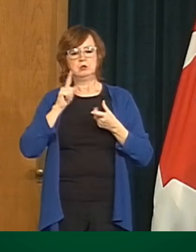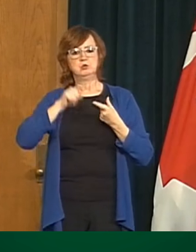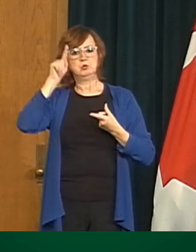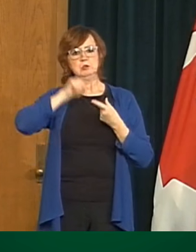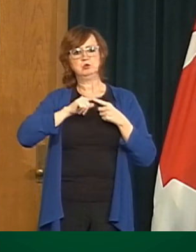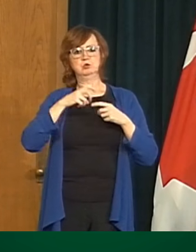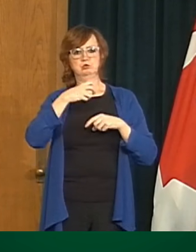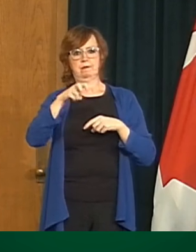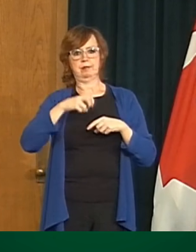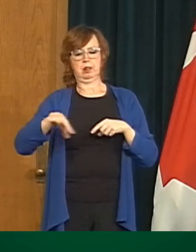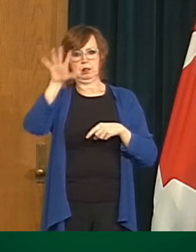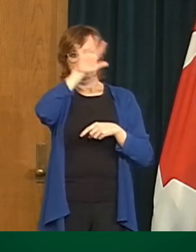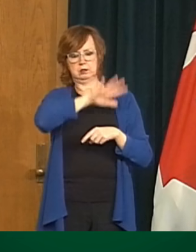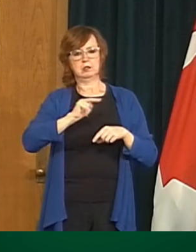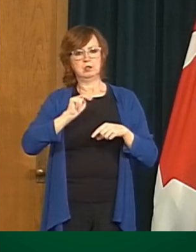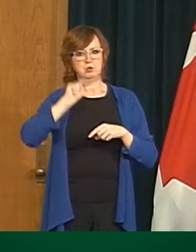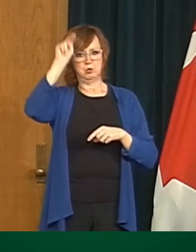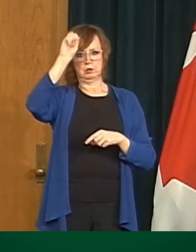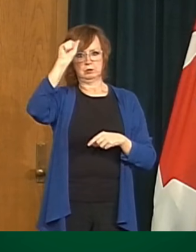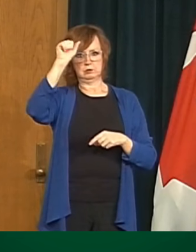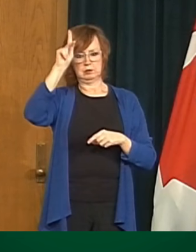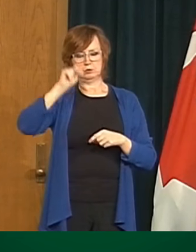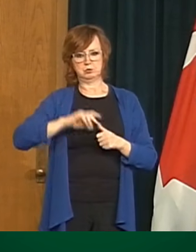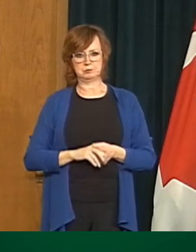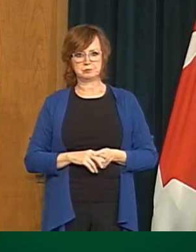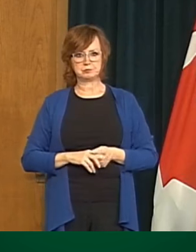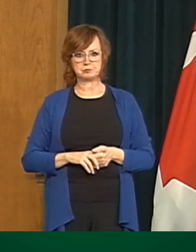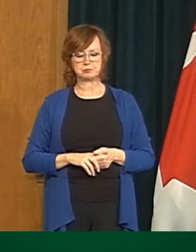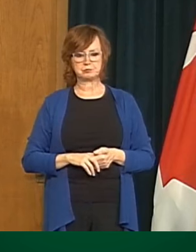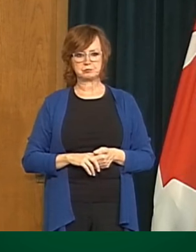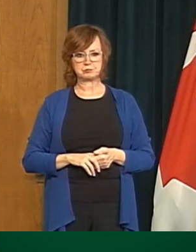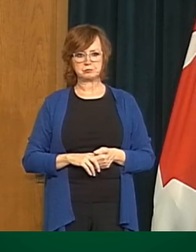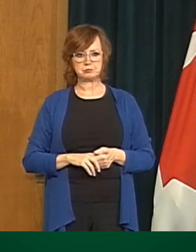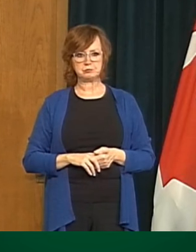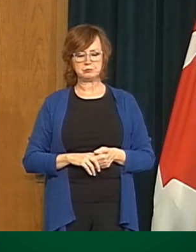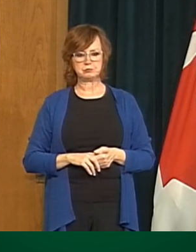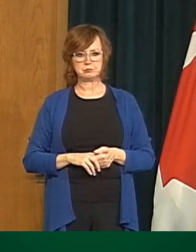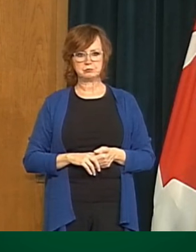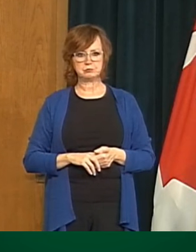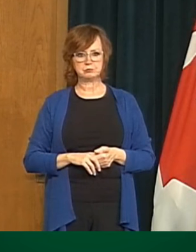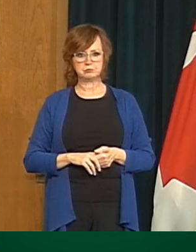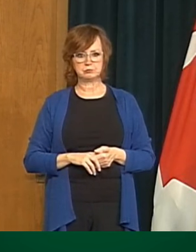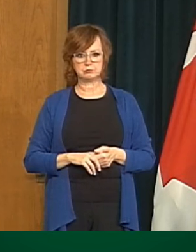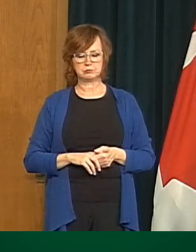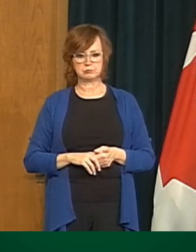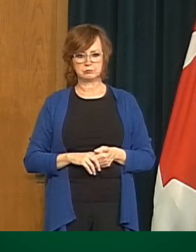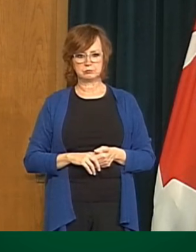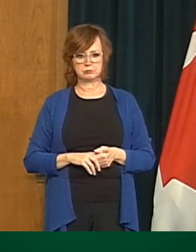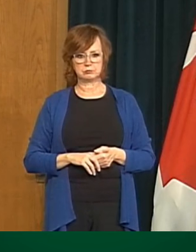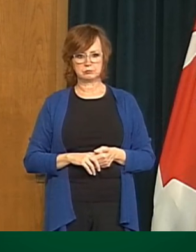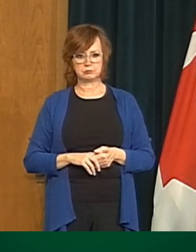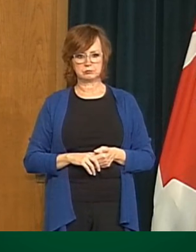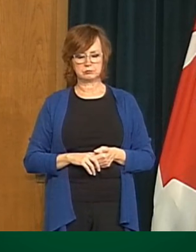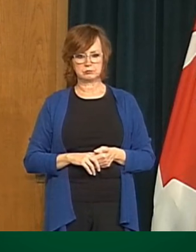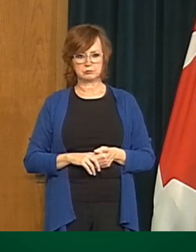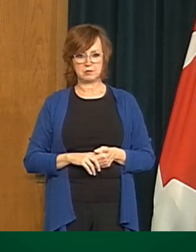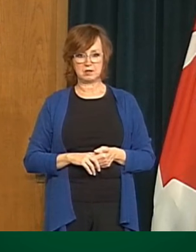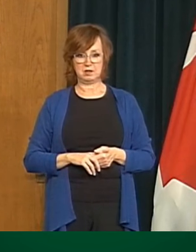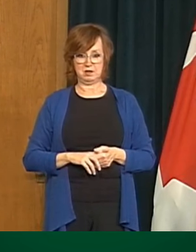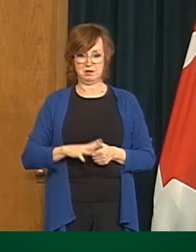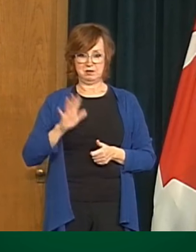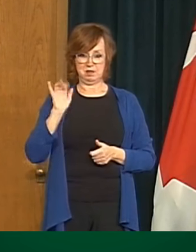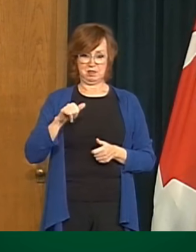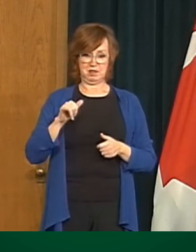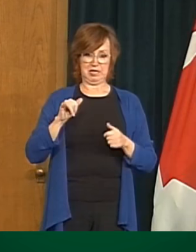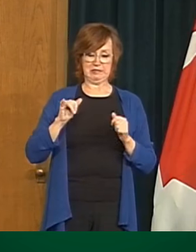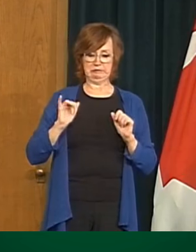this is not a situation that I think any of us anticipated or would look forward to, but it's